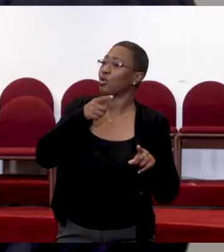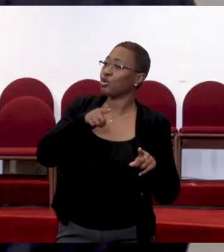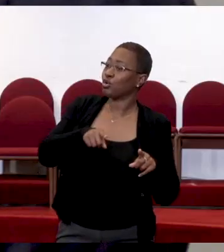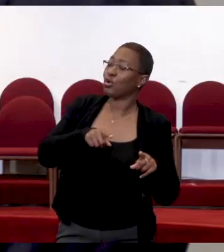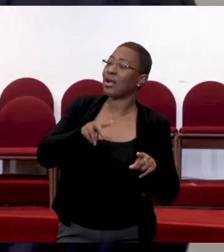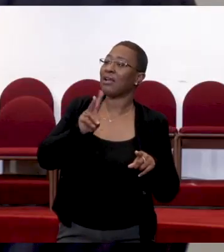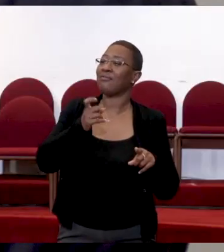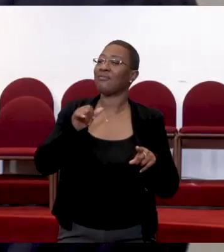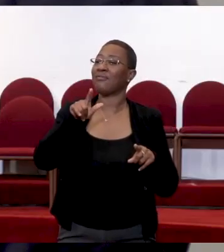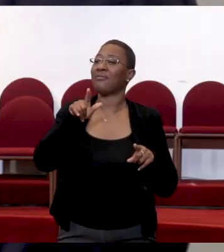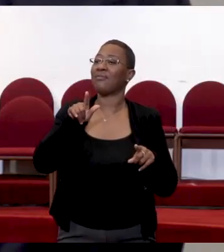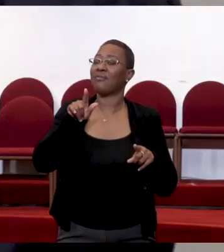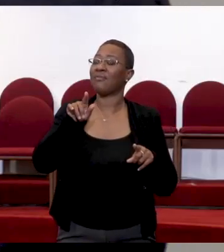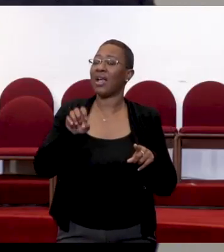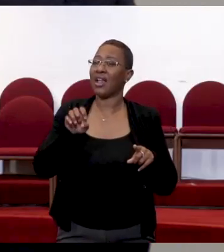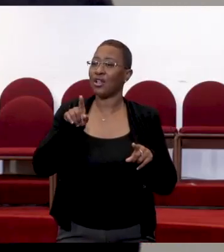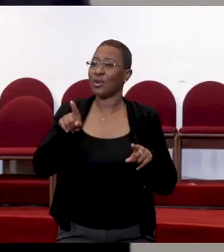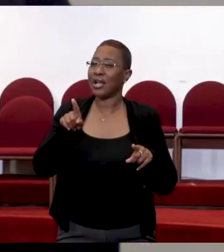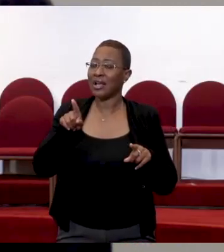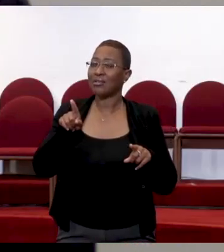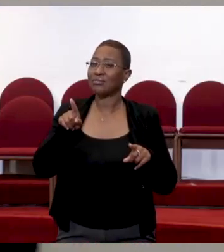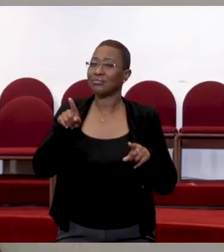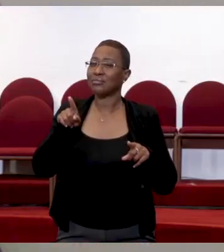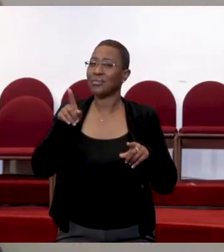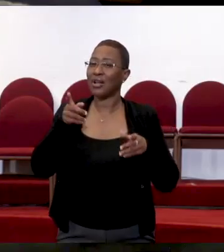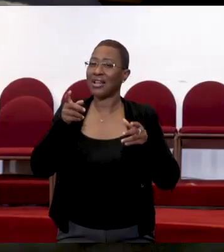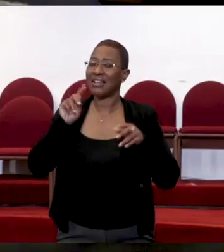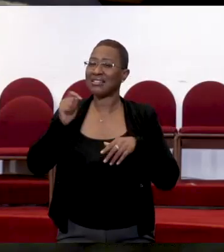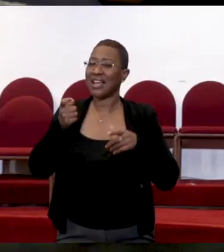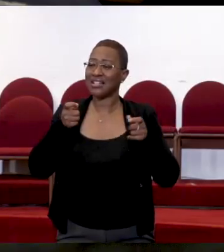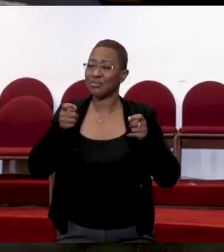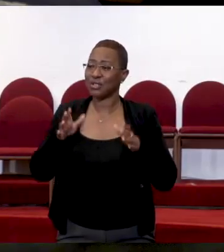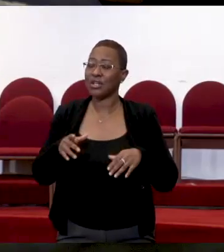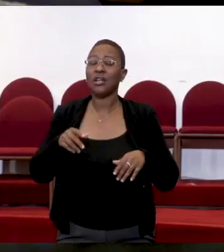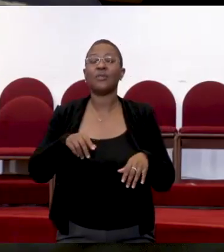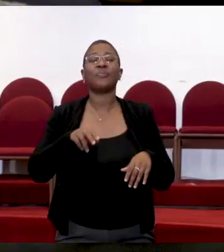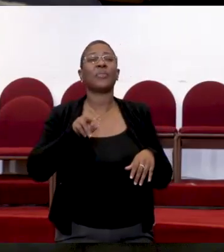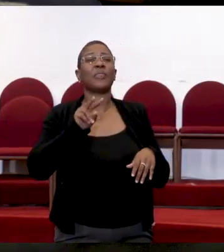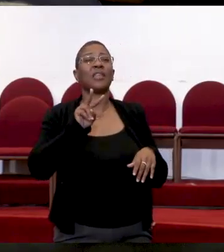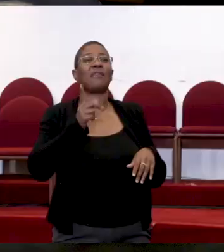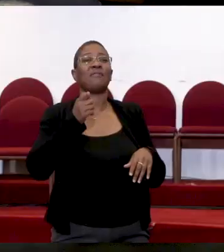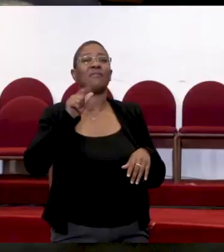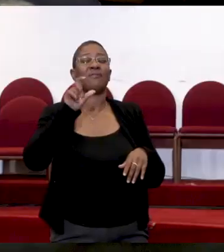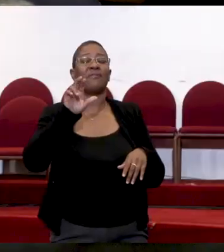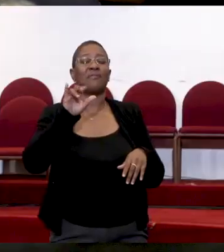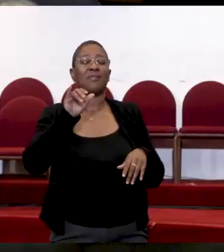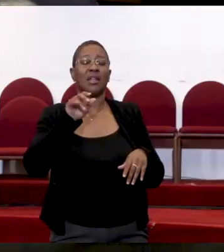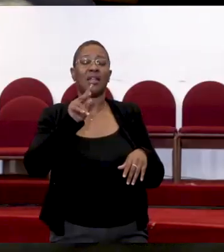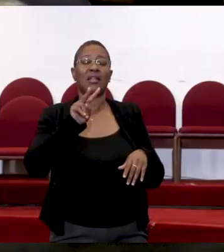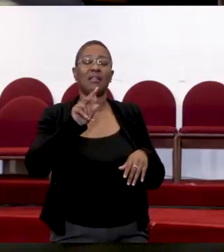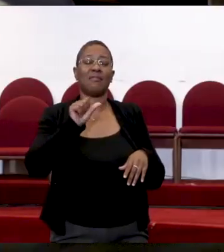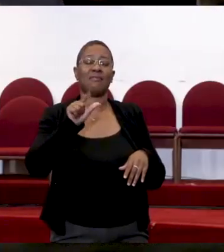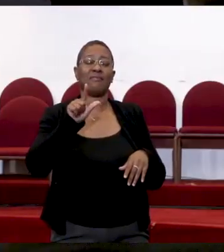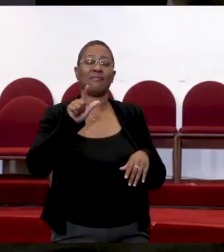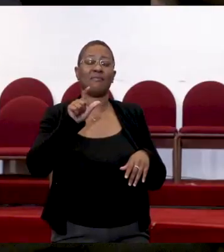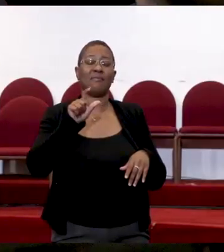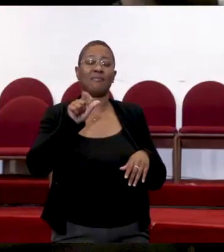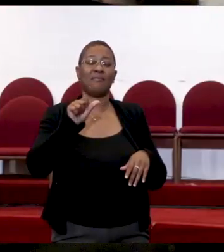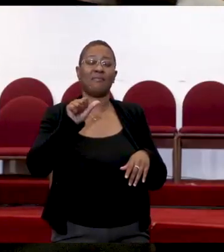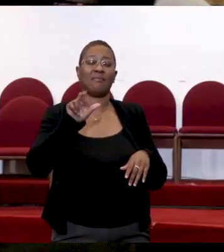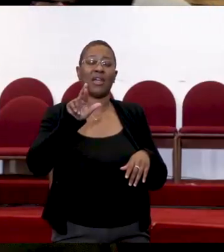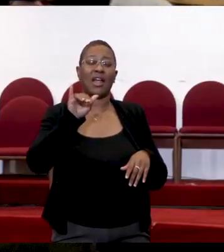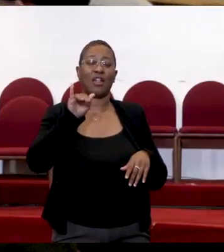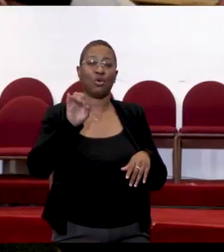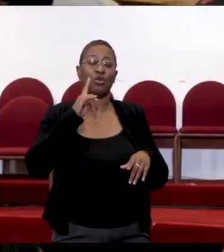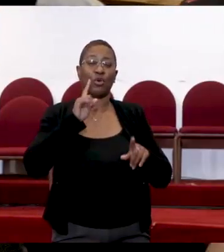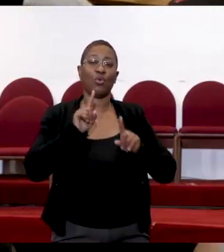the Deputy Treasurer for Tax Administration. All right, so Valerie is going to go with you, and I have not heard this complaint before,